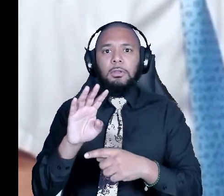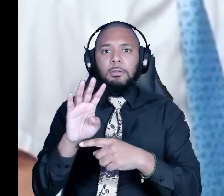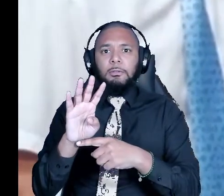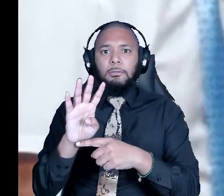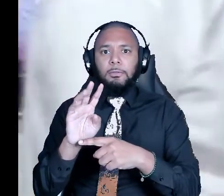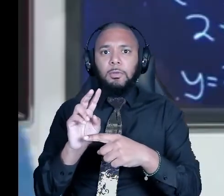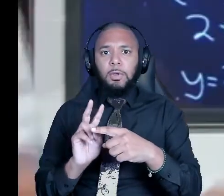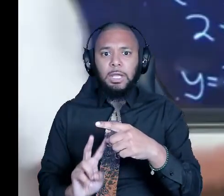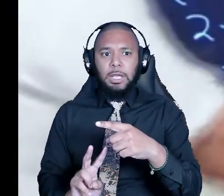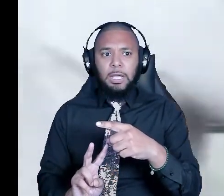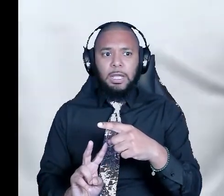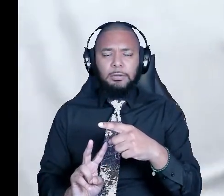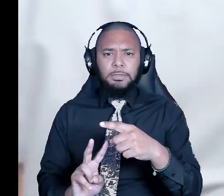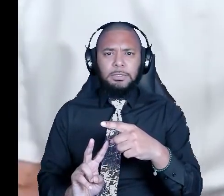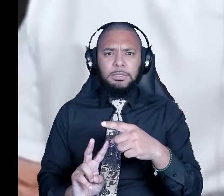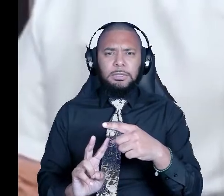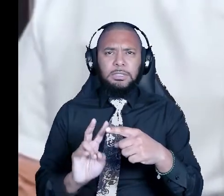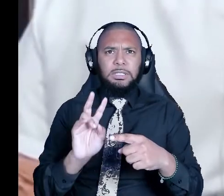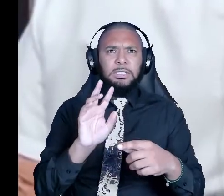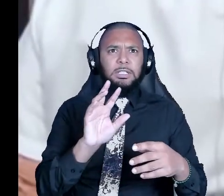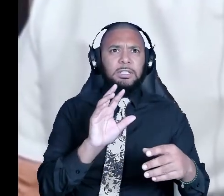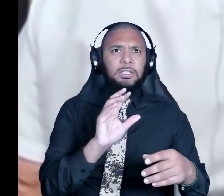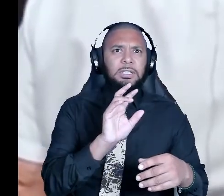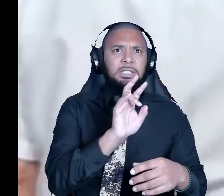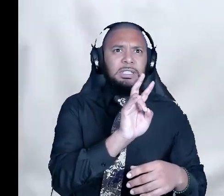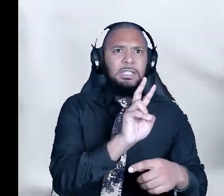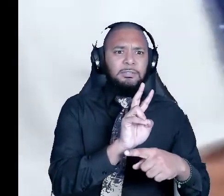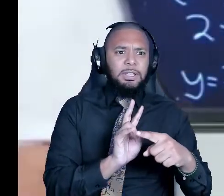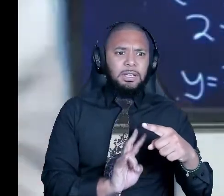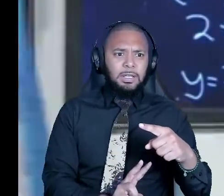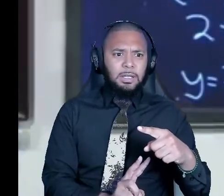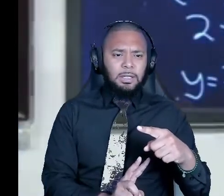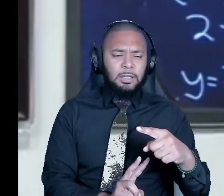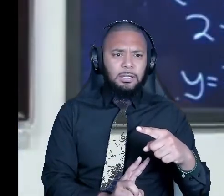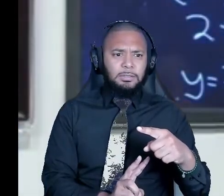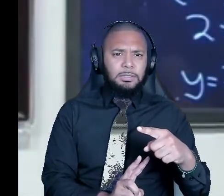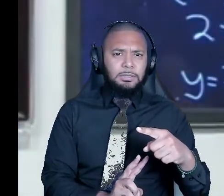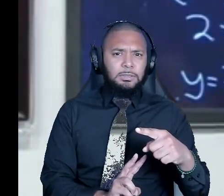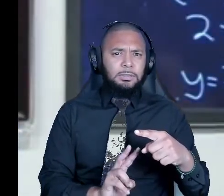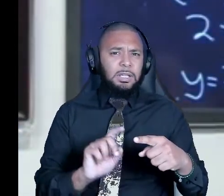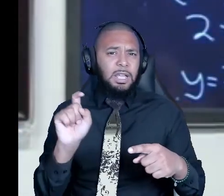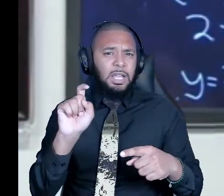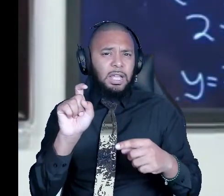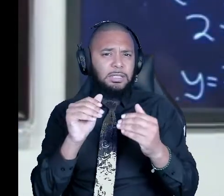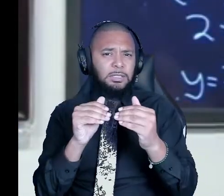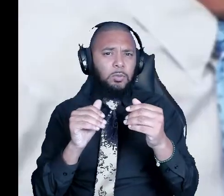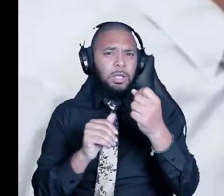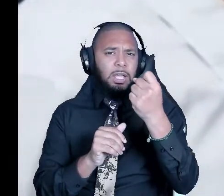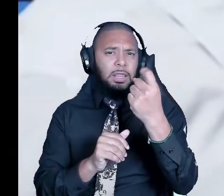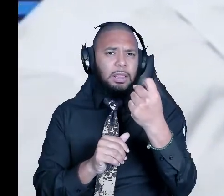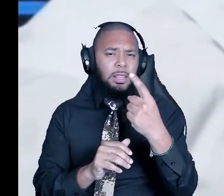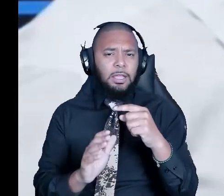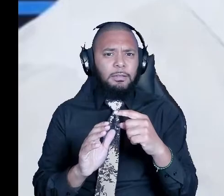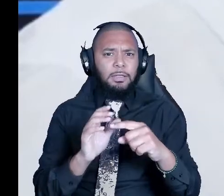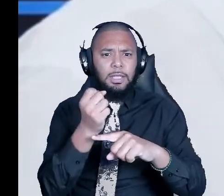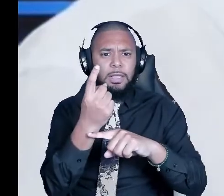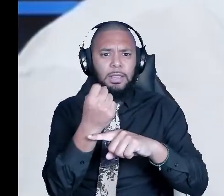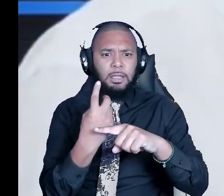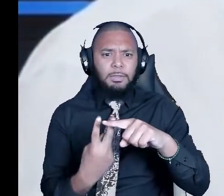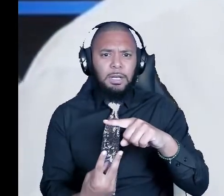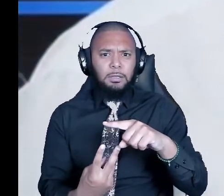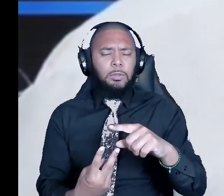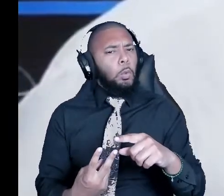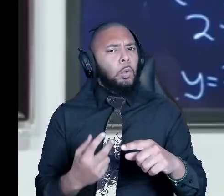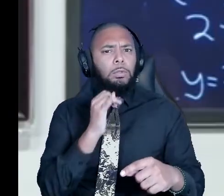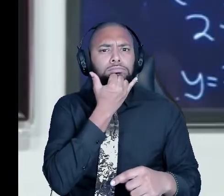plus 7/2, it looks like x is 11/2. Okay? We made a mistake